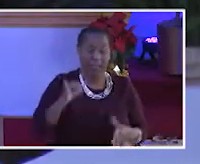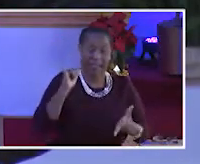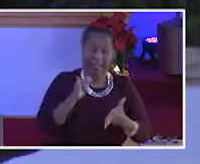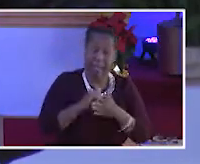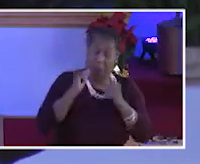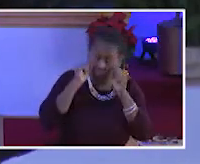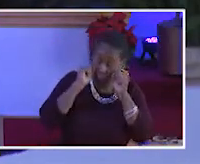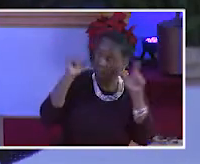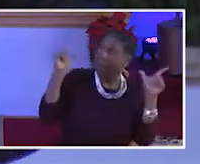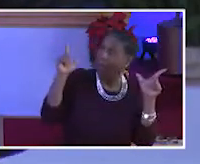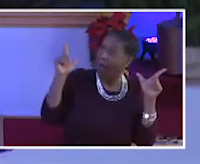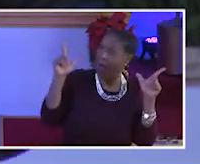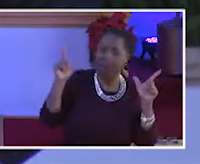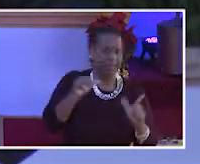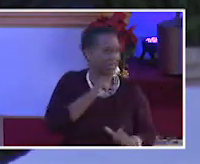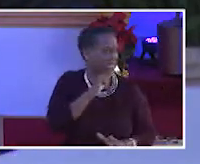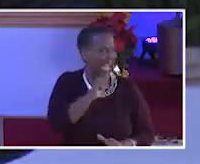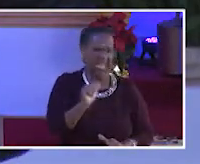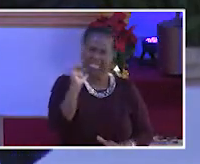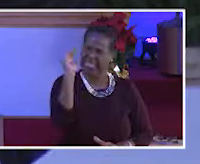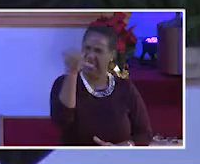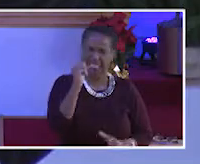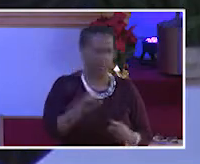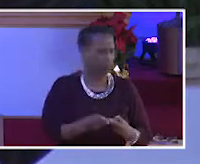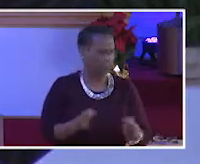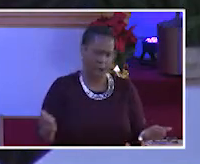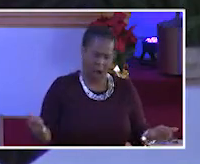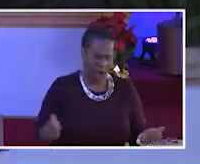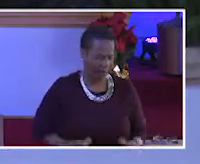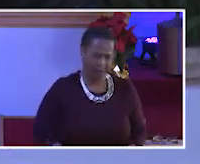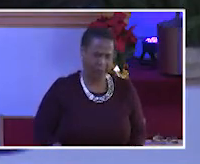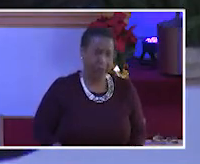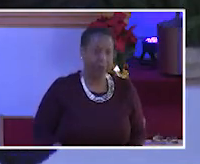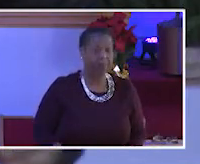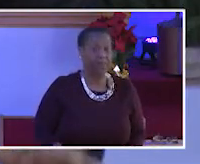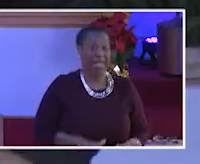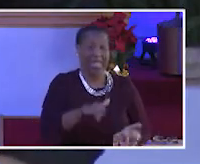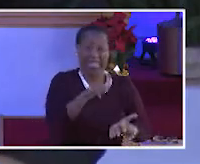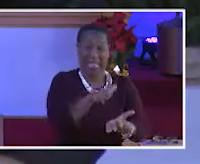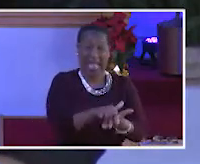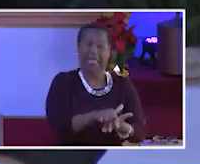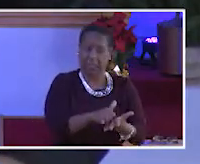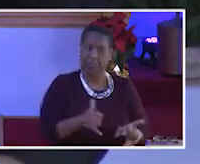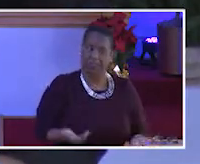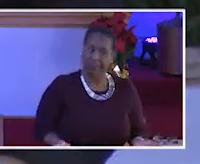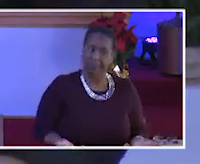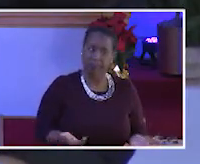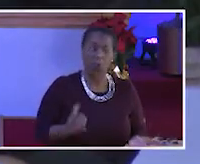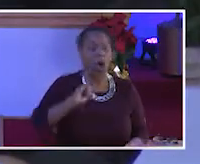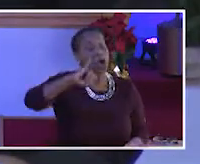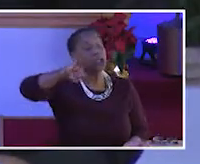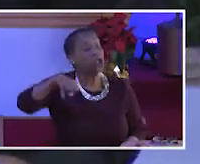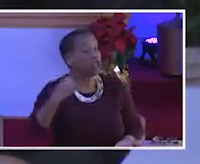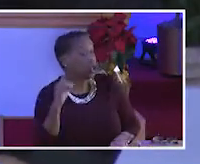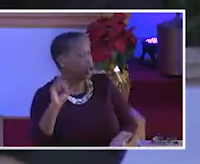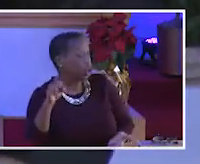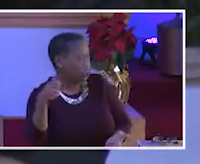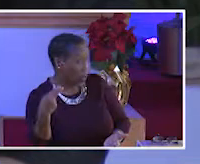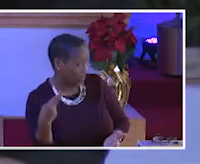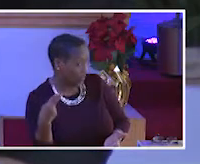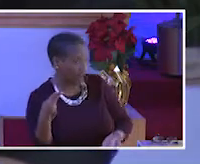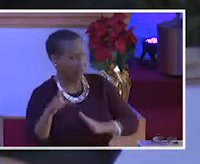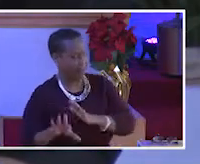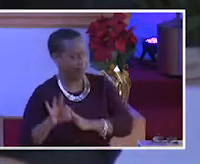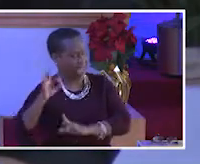waking up just doesn't seem to solve. That's where Joseph in the text